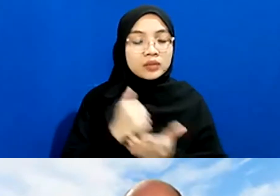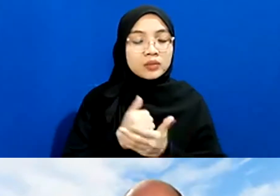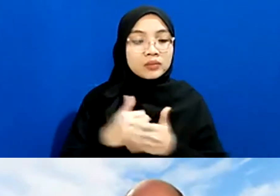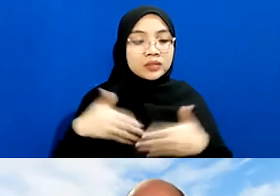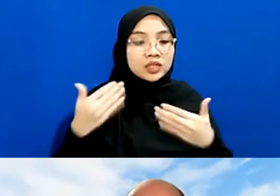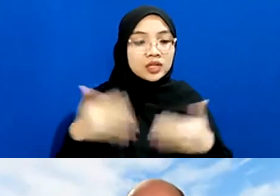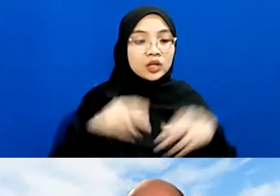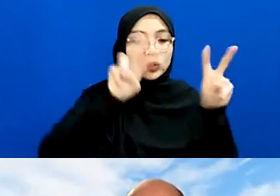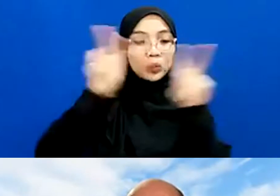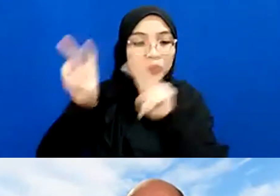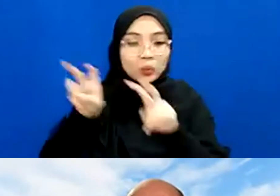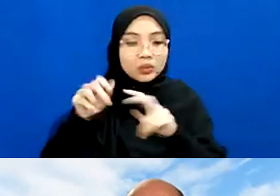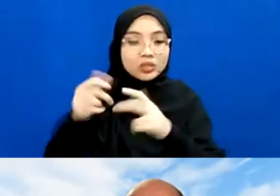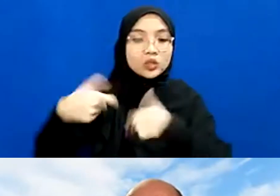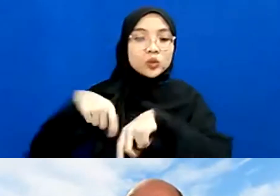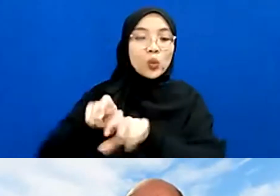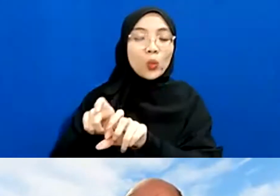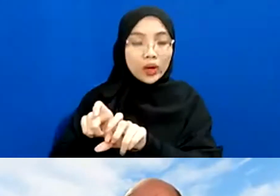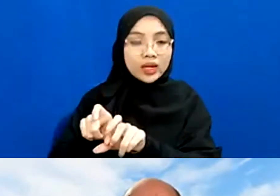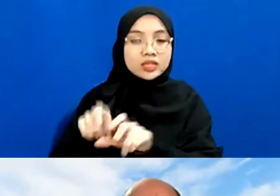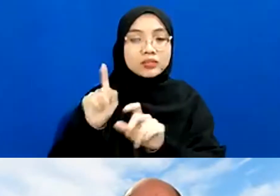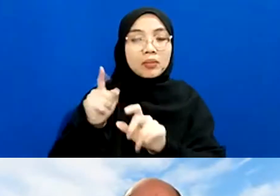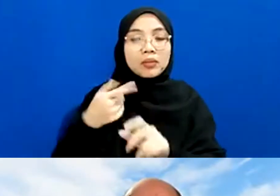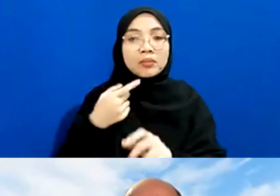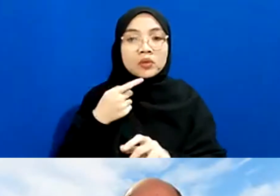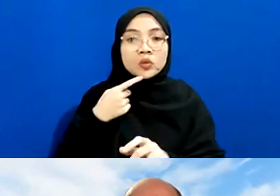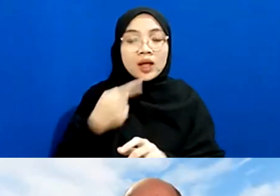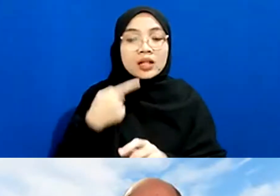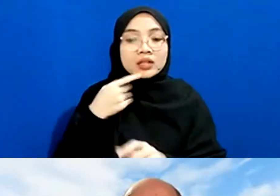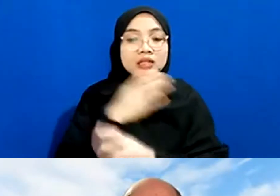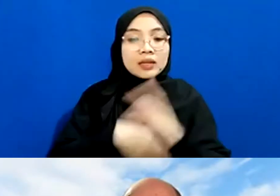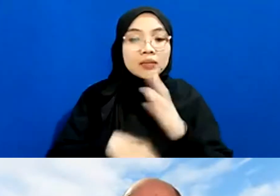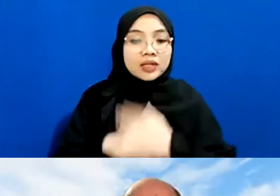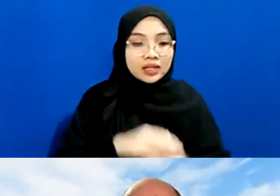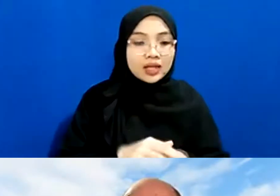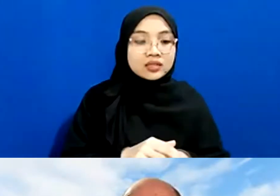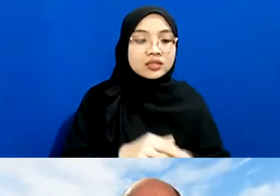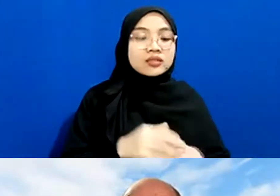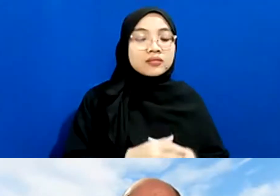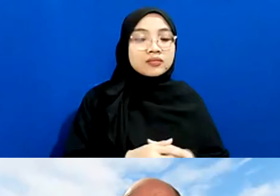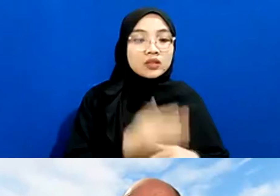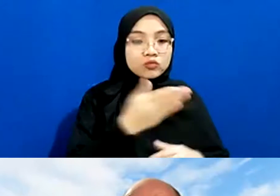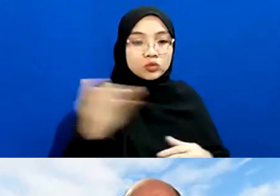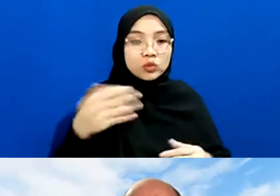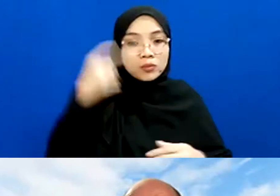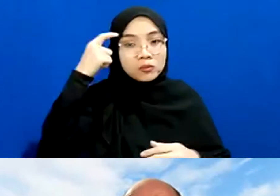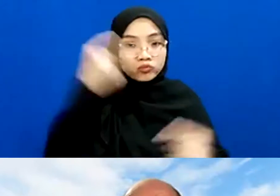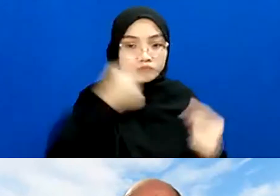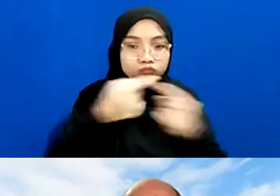of disability or disability that has been discussed throughout this summer course.